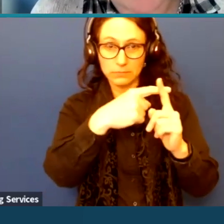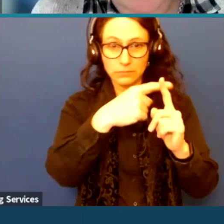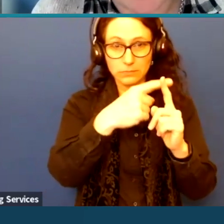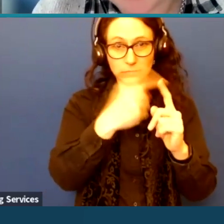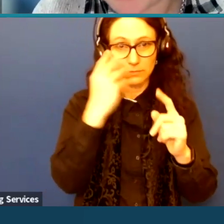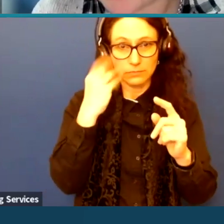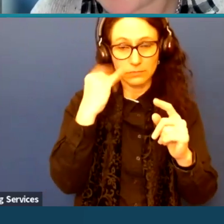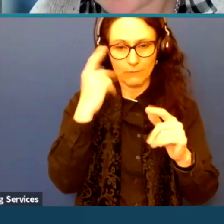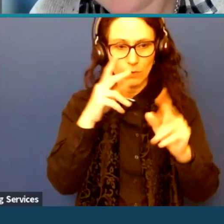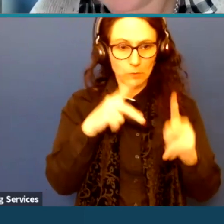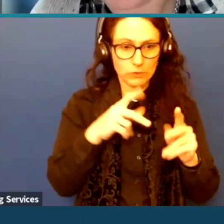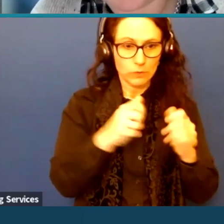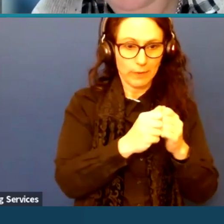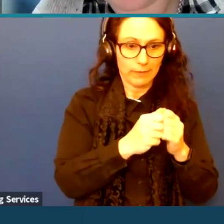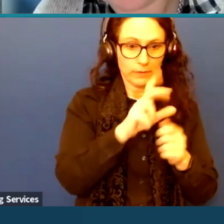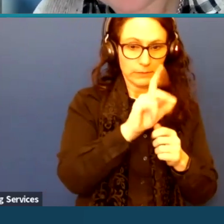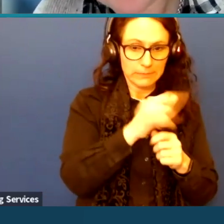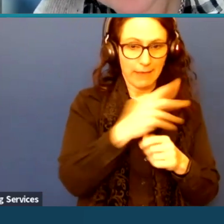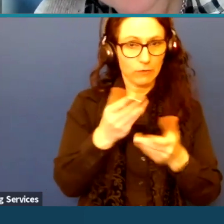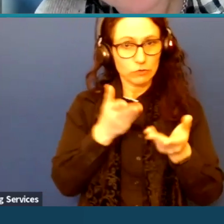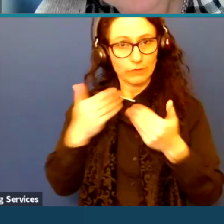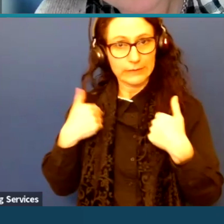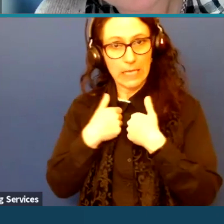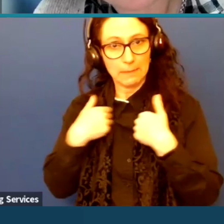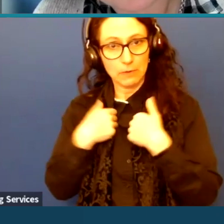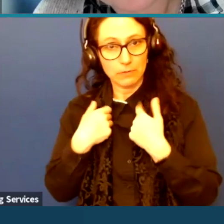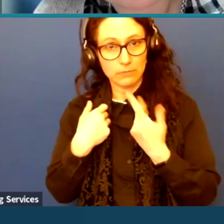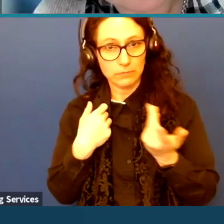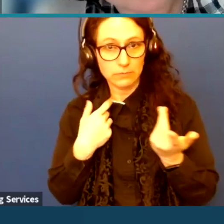with a disability and their service animal?